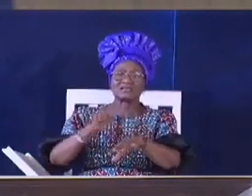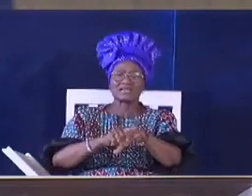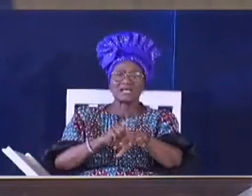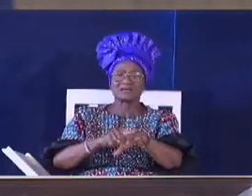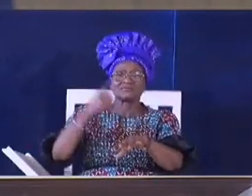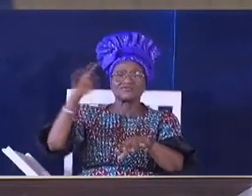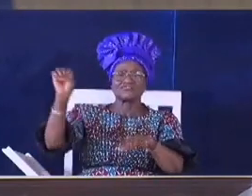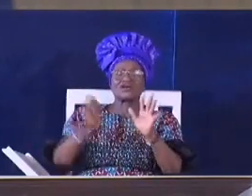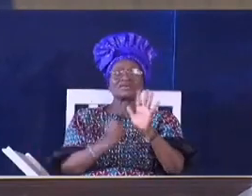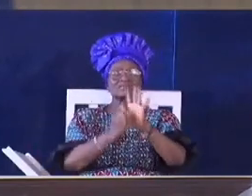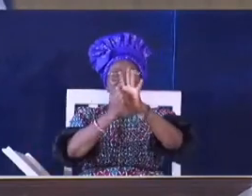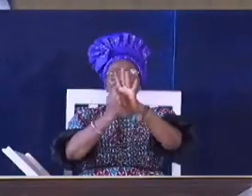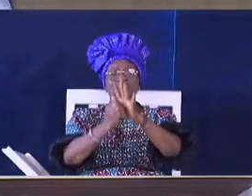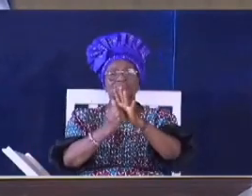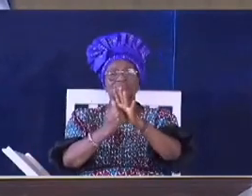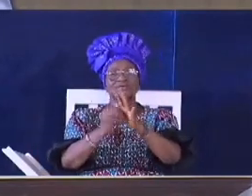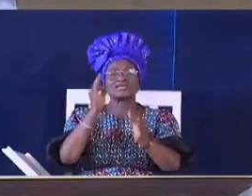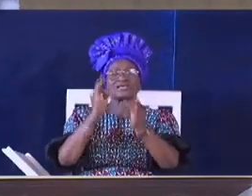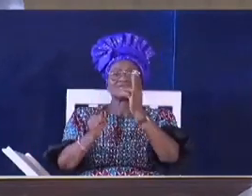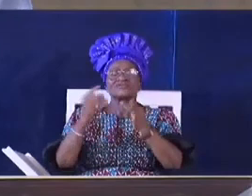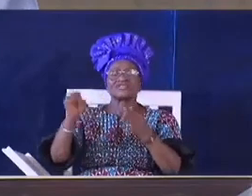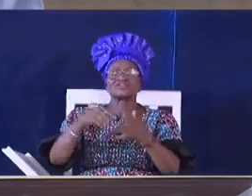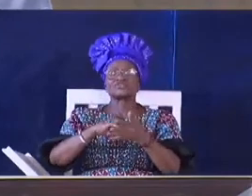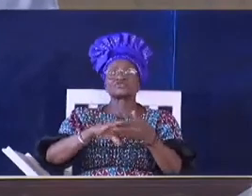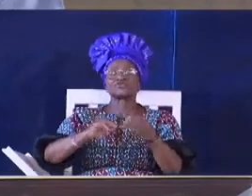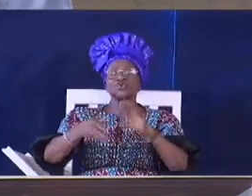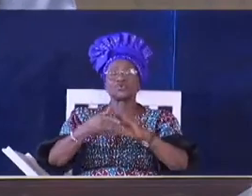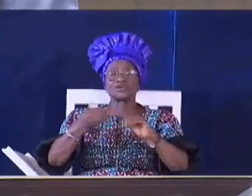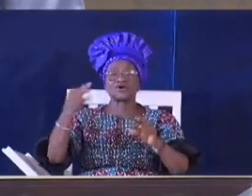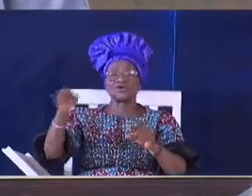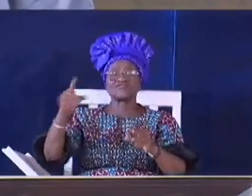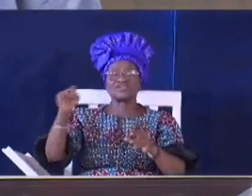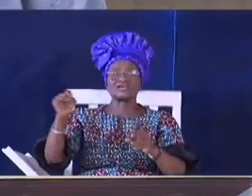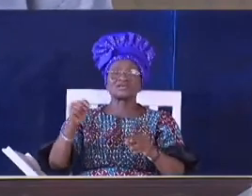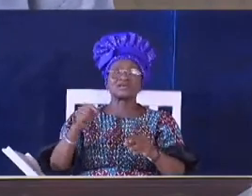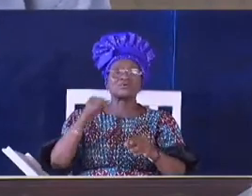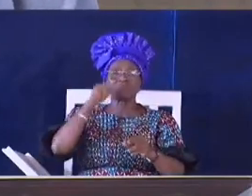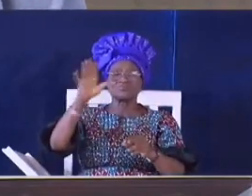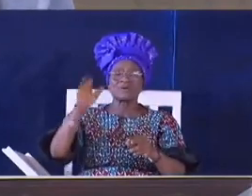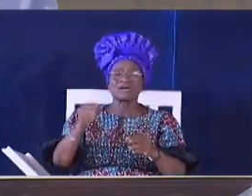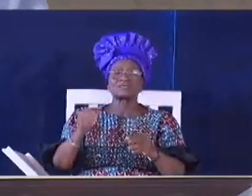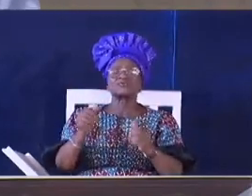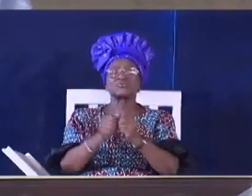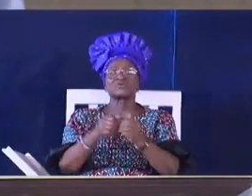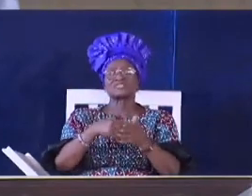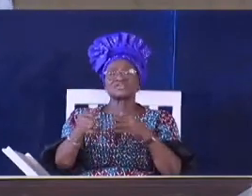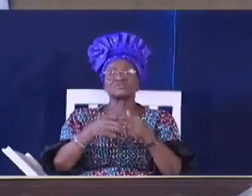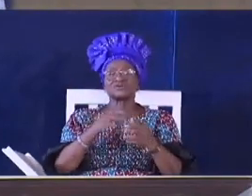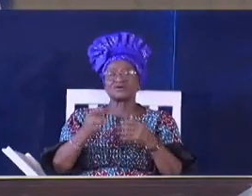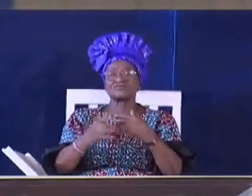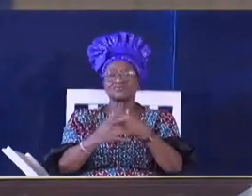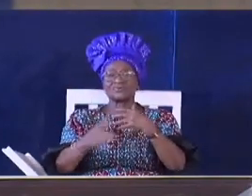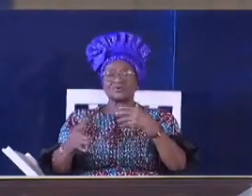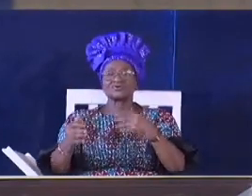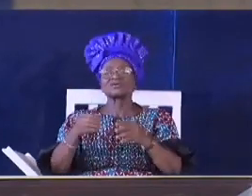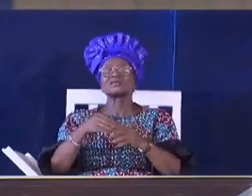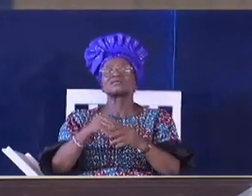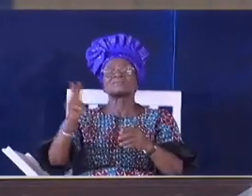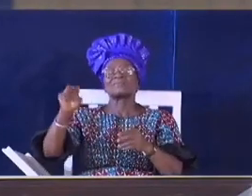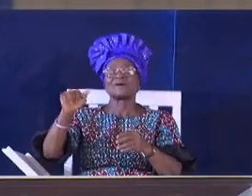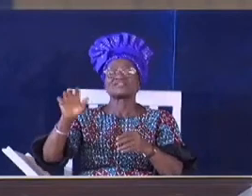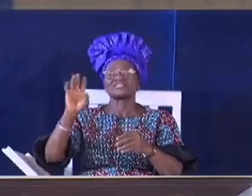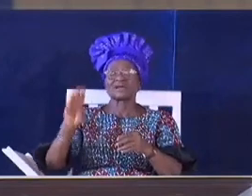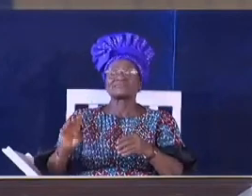For example, in the story of the woman with the issue of blood in Mark chapter 5, from